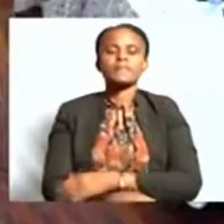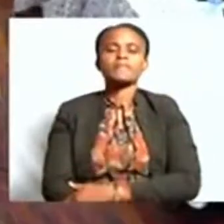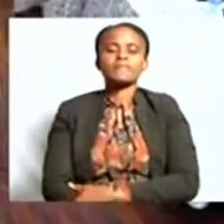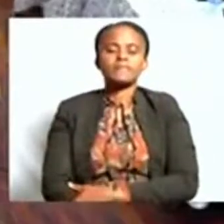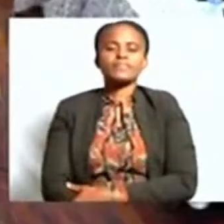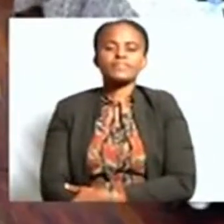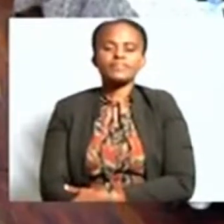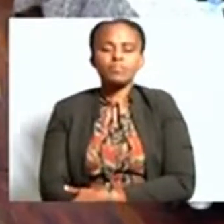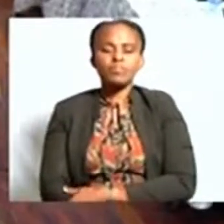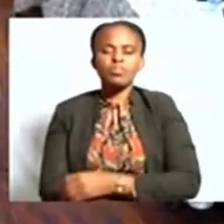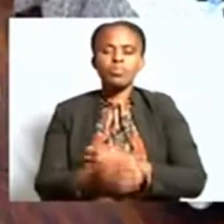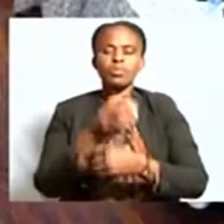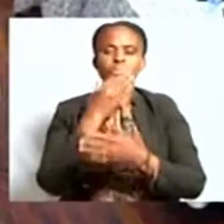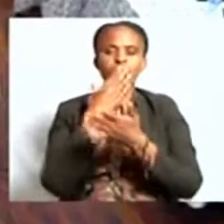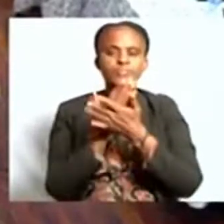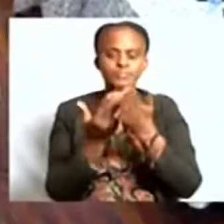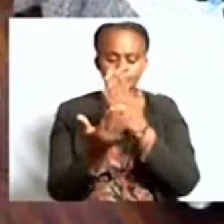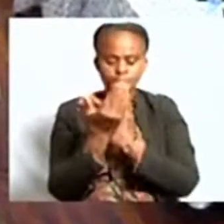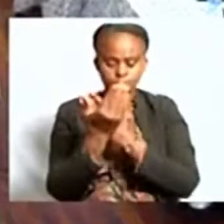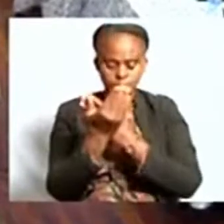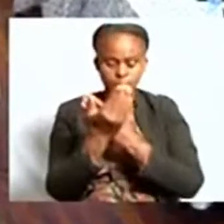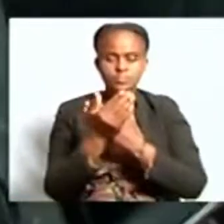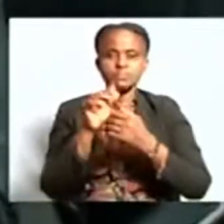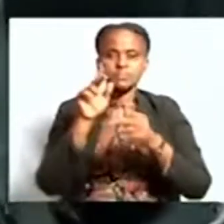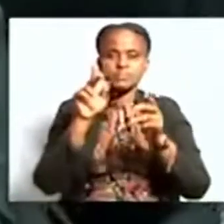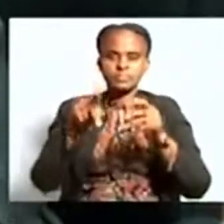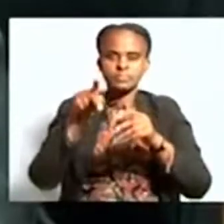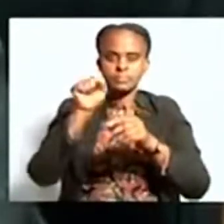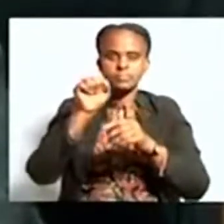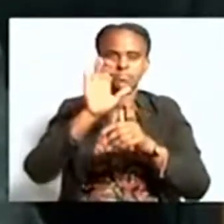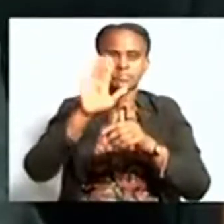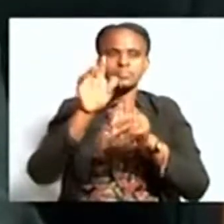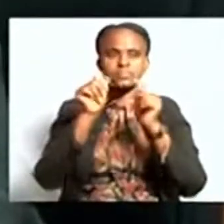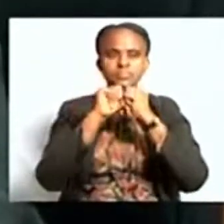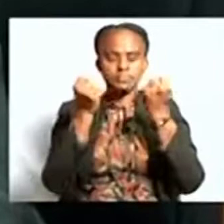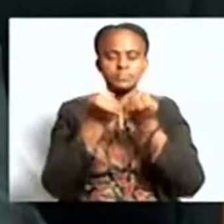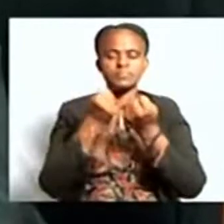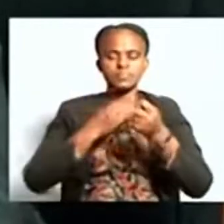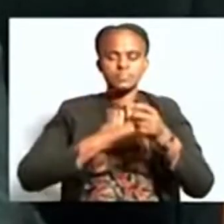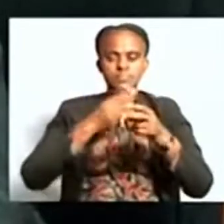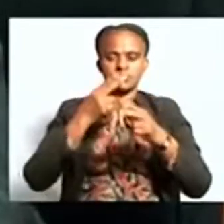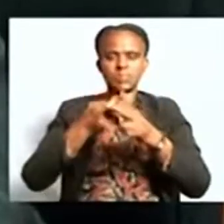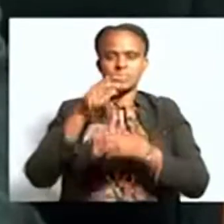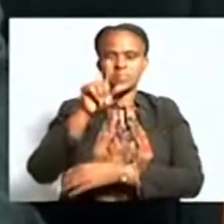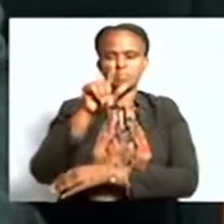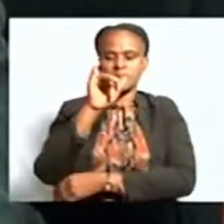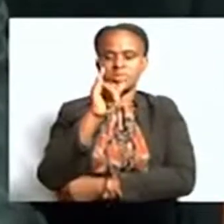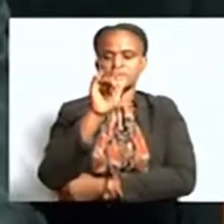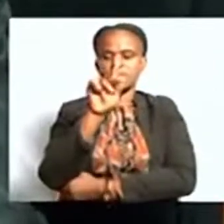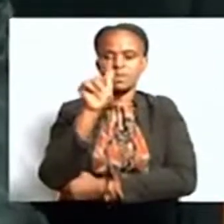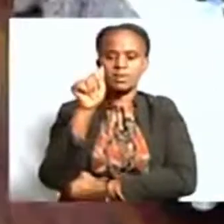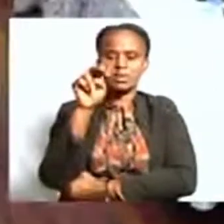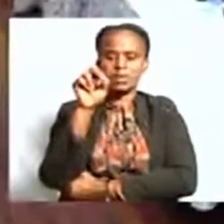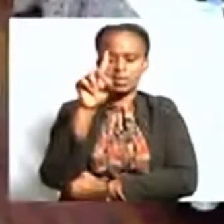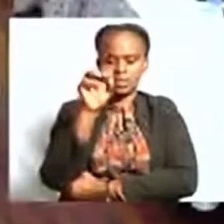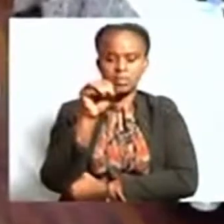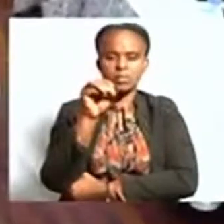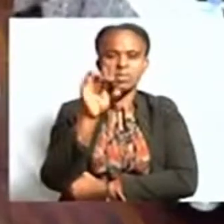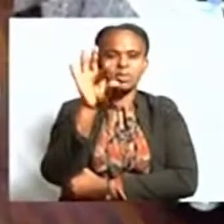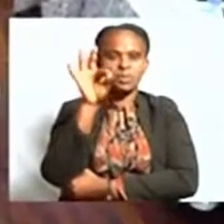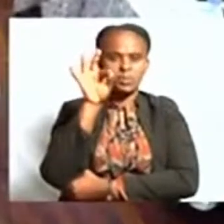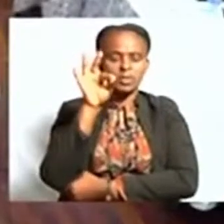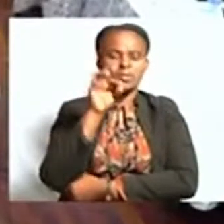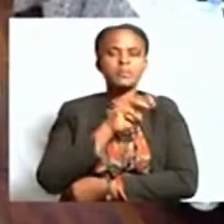Thank you, Chair. Good morning. Good morning, PS and your team. My name is Alikando Mufalali, nominated member. Thank you.